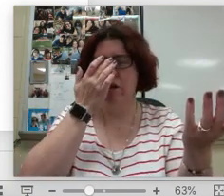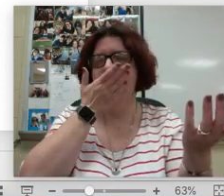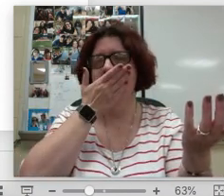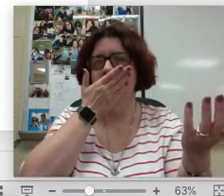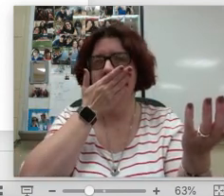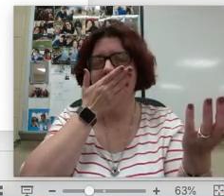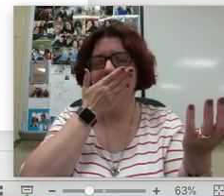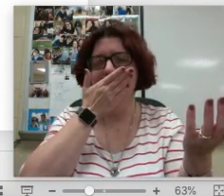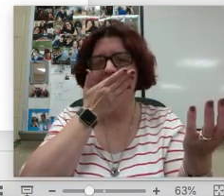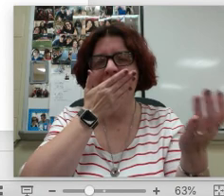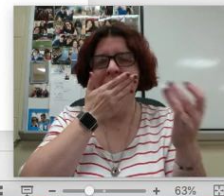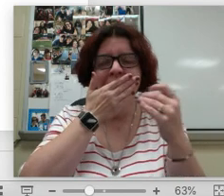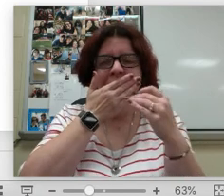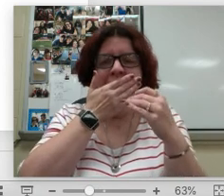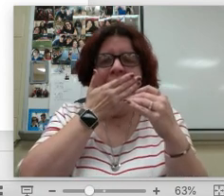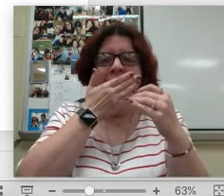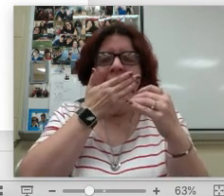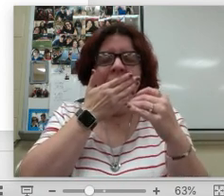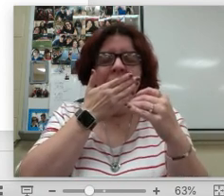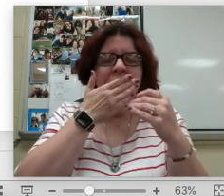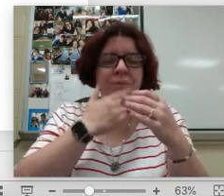switch. Excuse me.